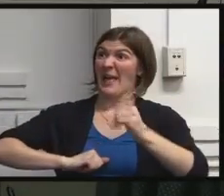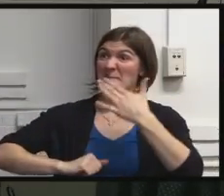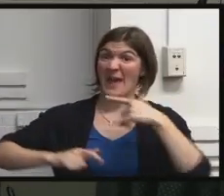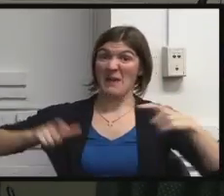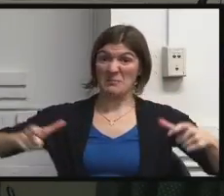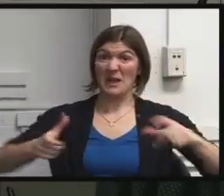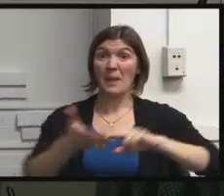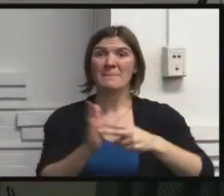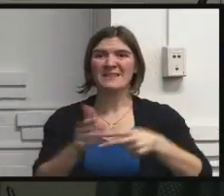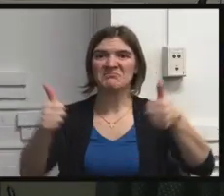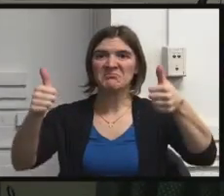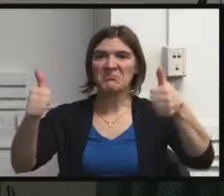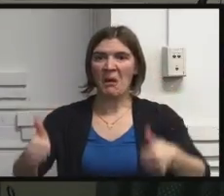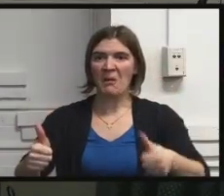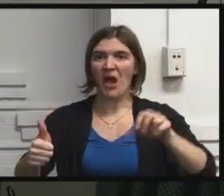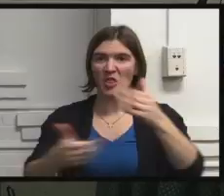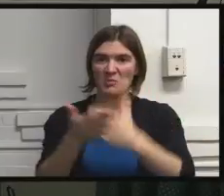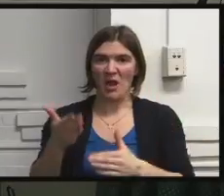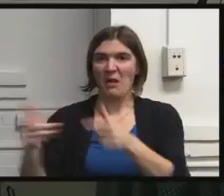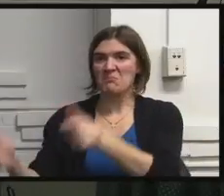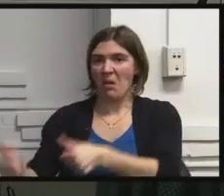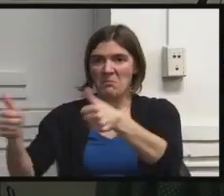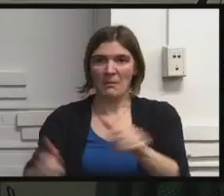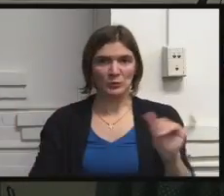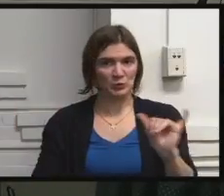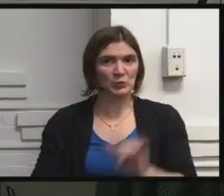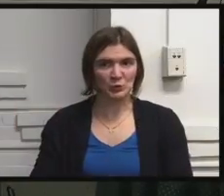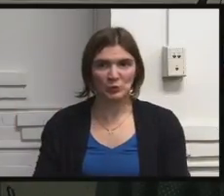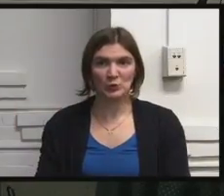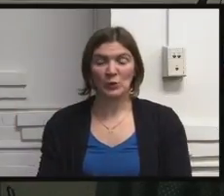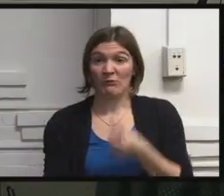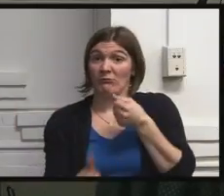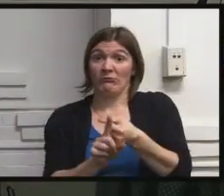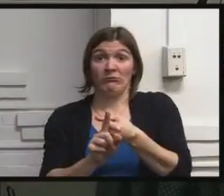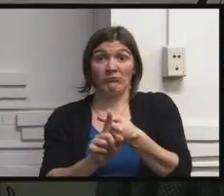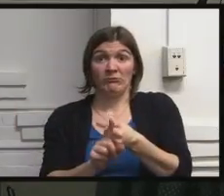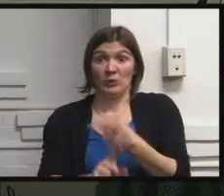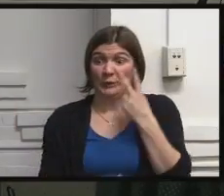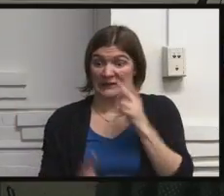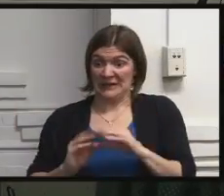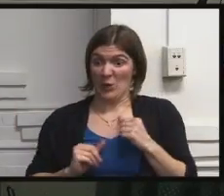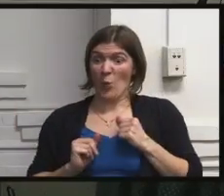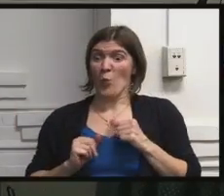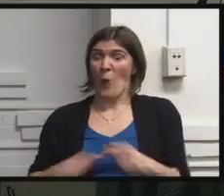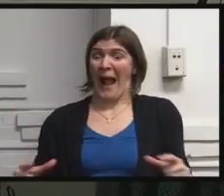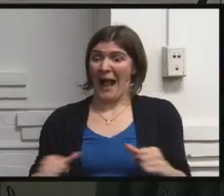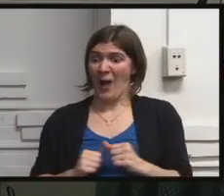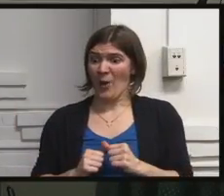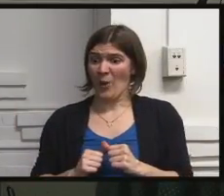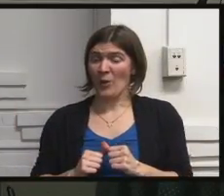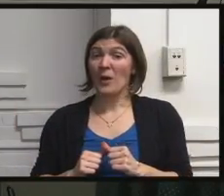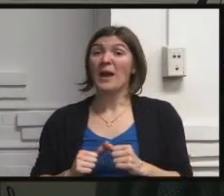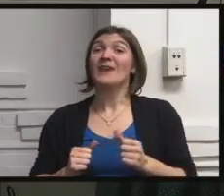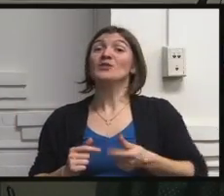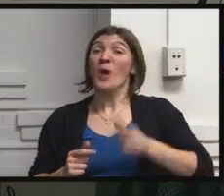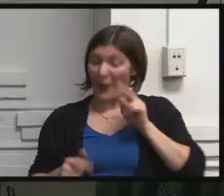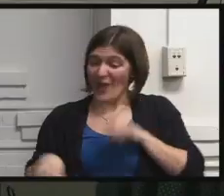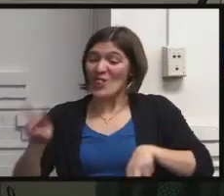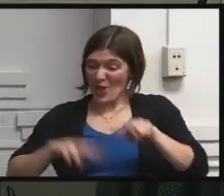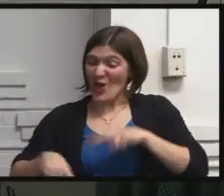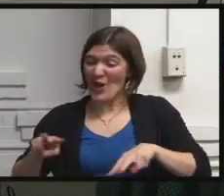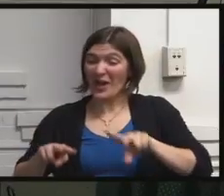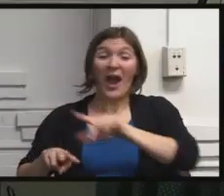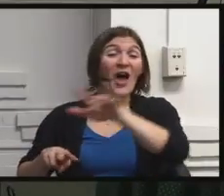you know that you've got deterioration in other sections of the bridge deck as well. It's just that this is the area where you're seeing it sort of exacerbated. But once you start to see this level